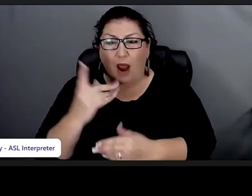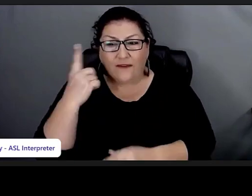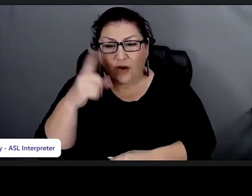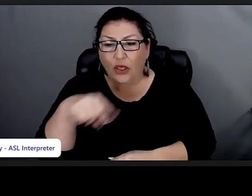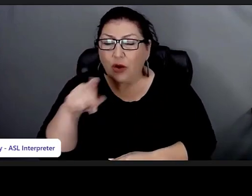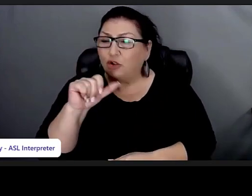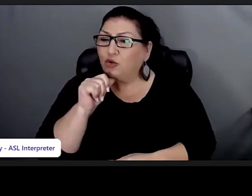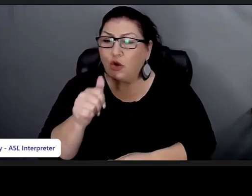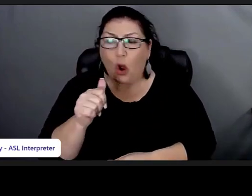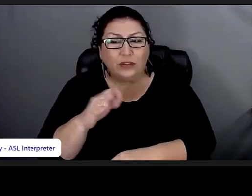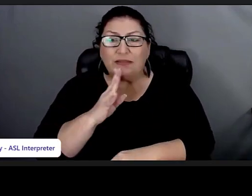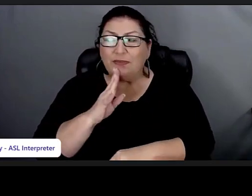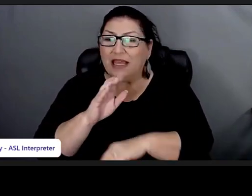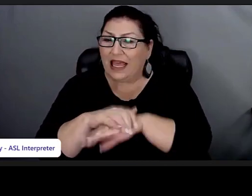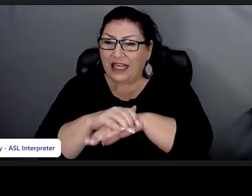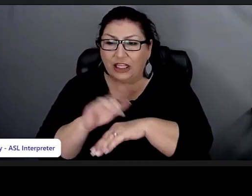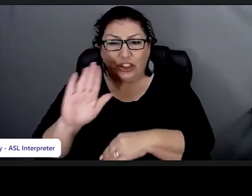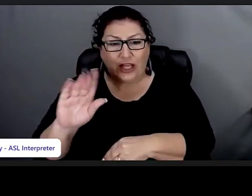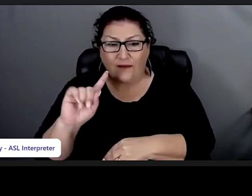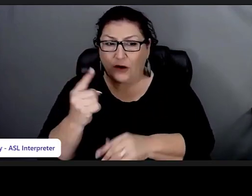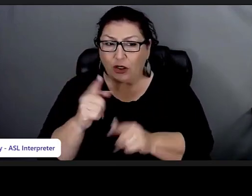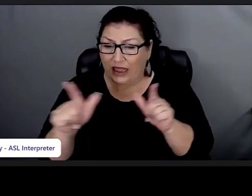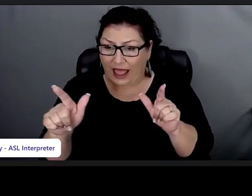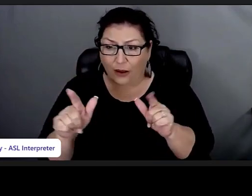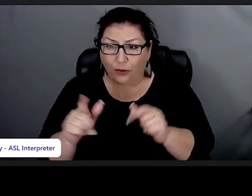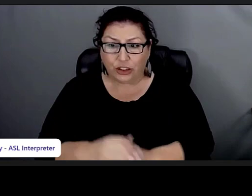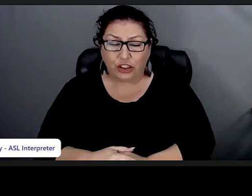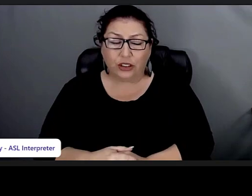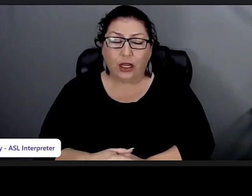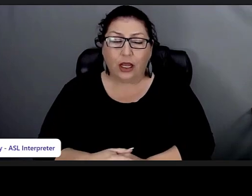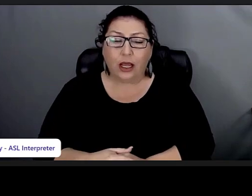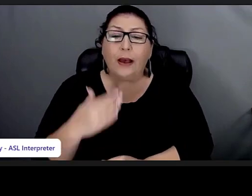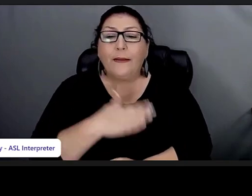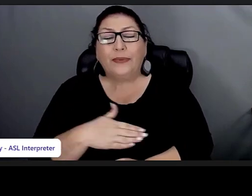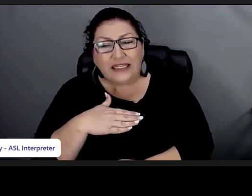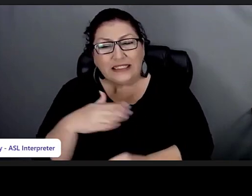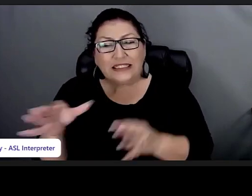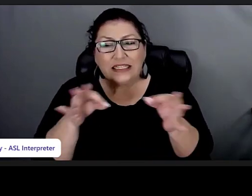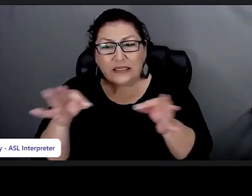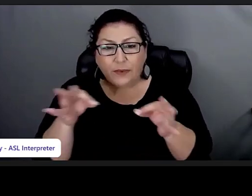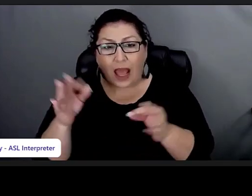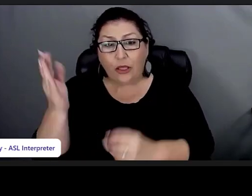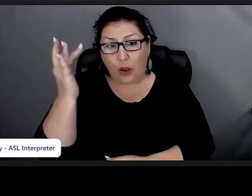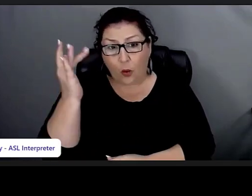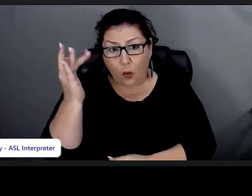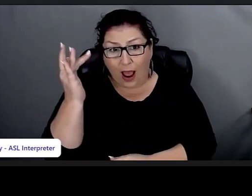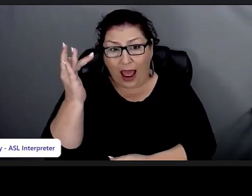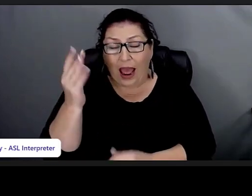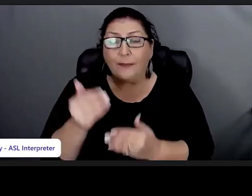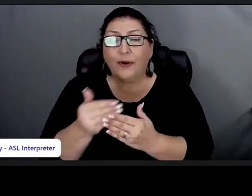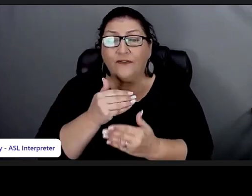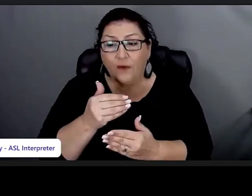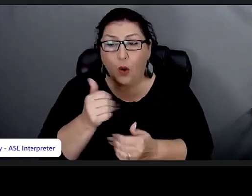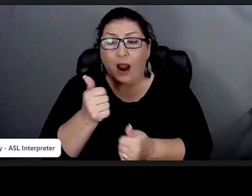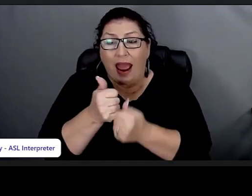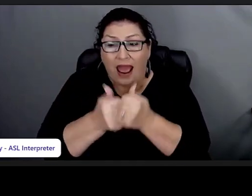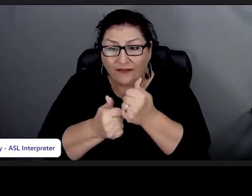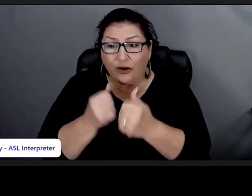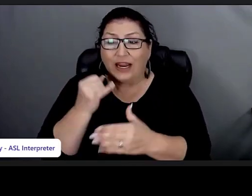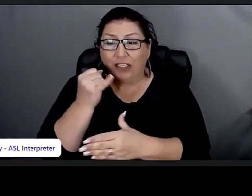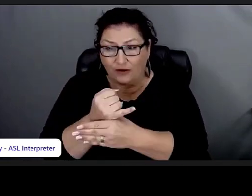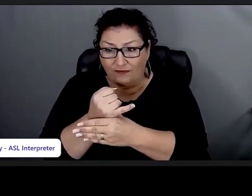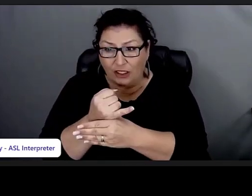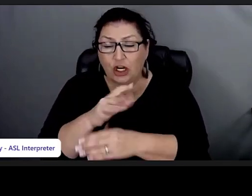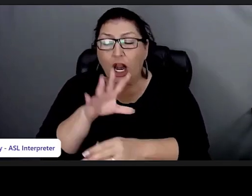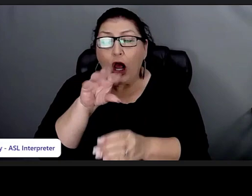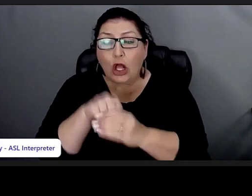English as their first language. Please explain the why before every intervention,